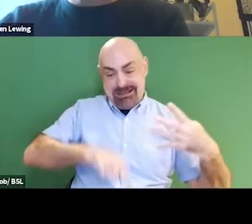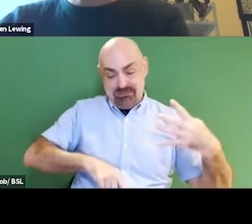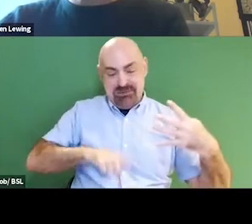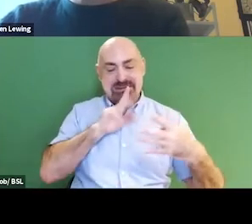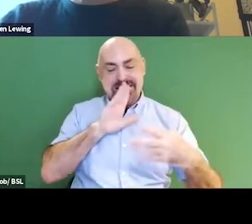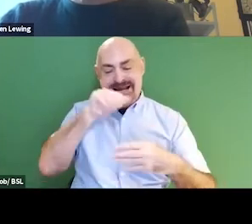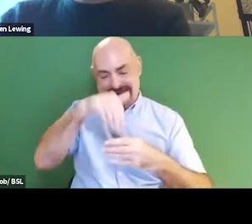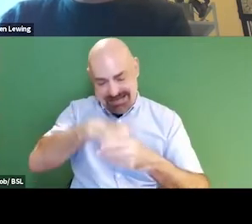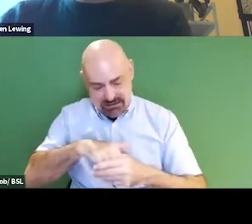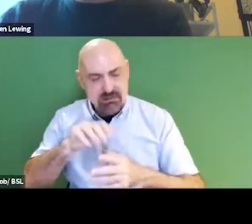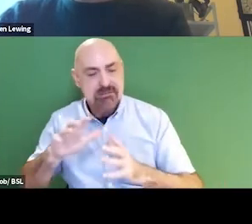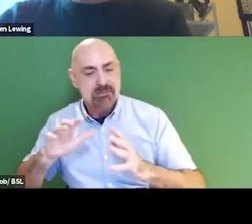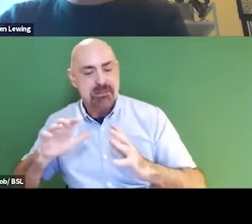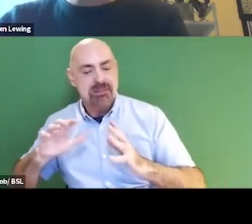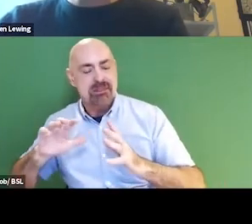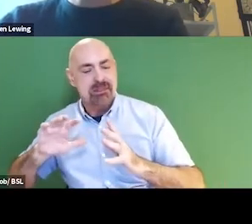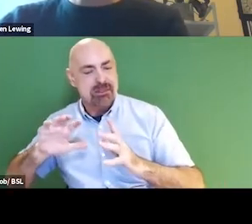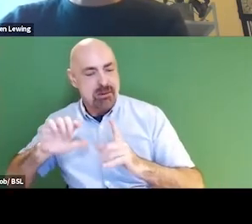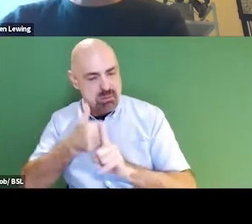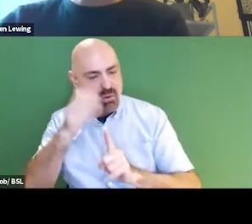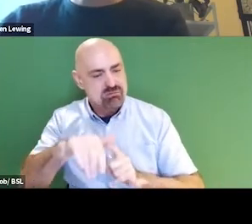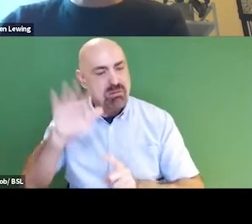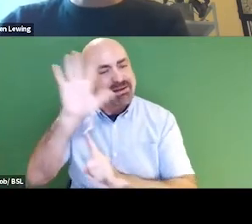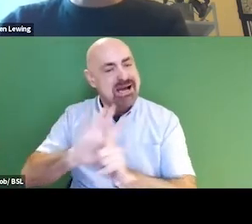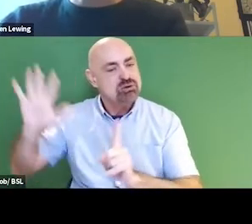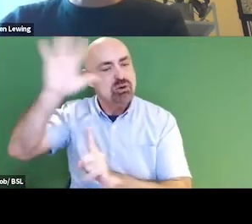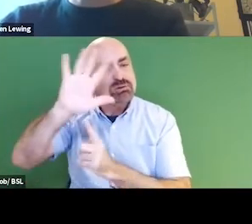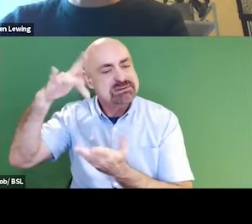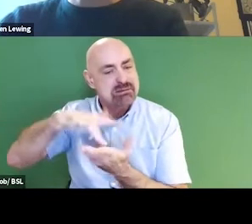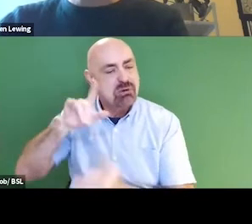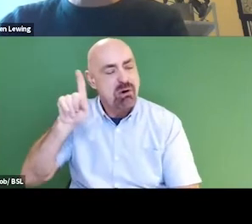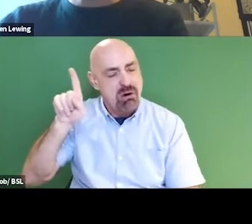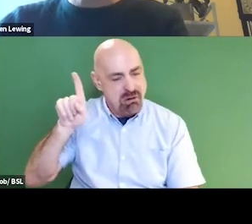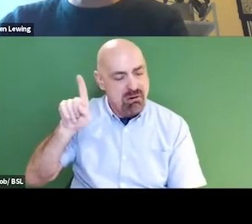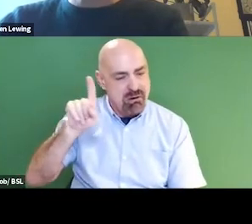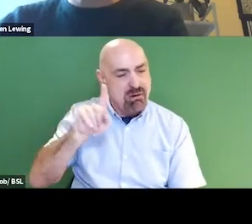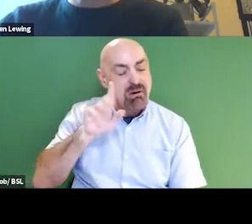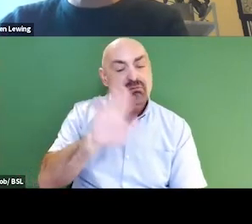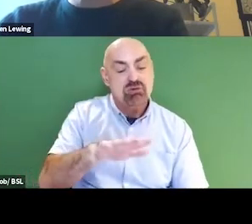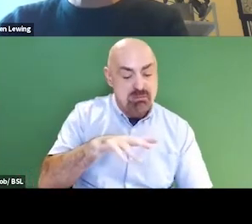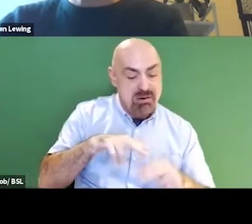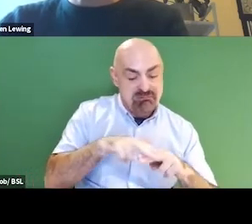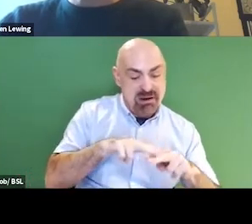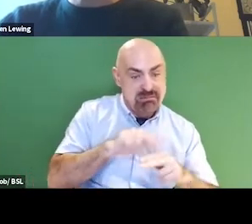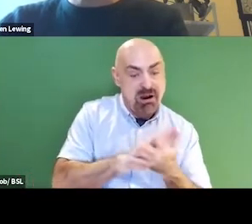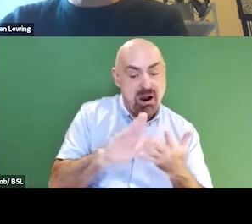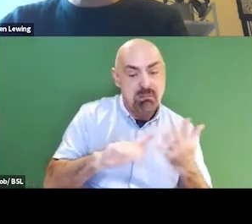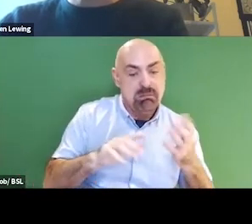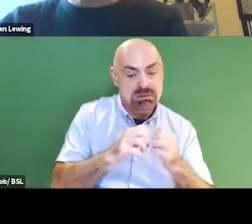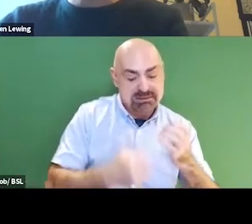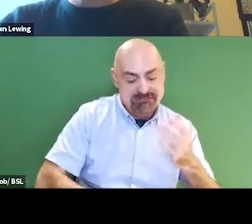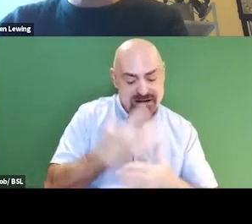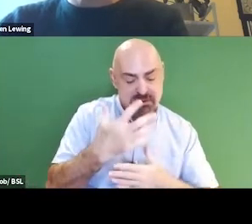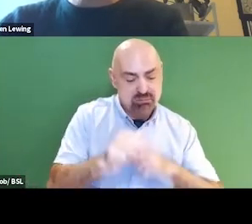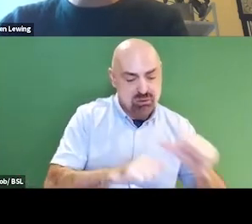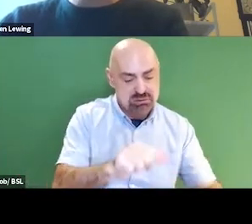within the support being provided by the National Centre, in particular in the Family Hub's development process, which we've developed